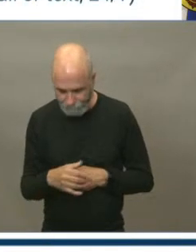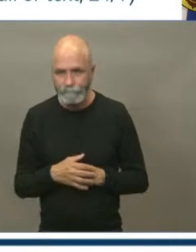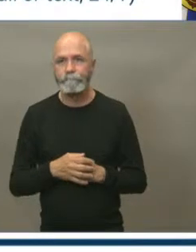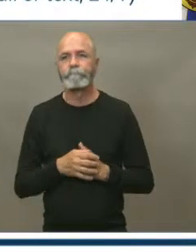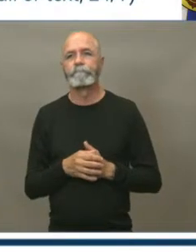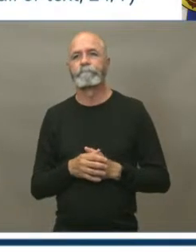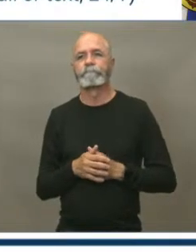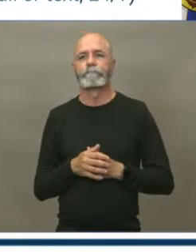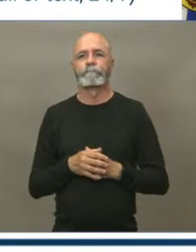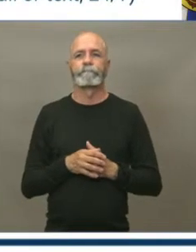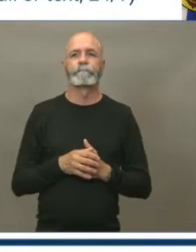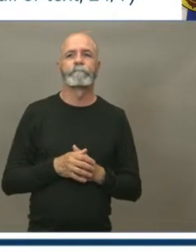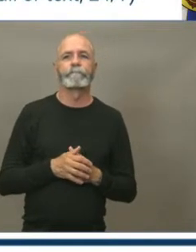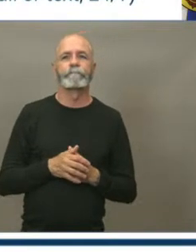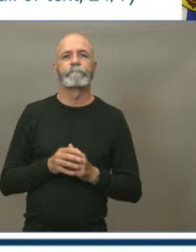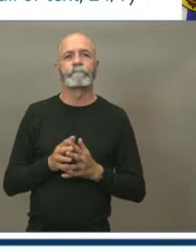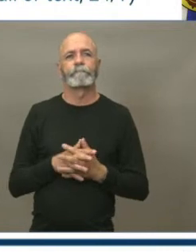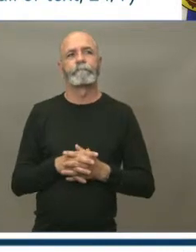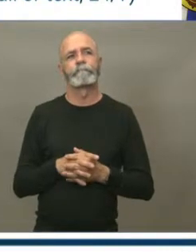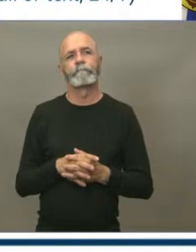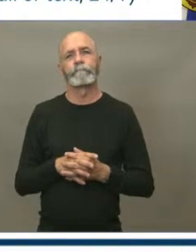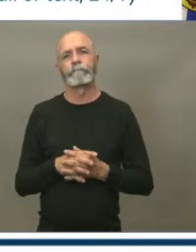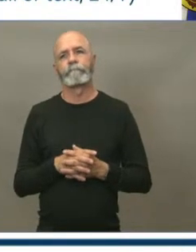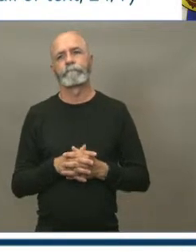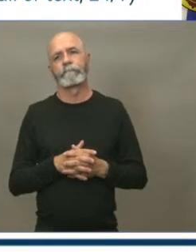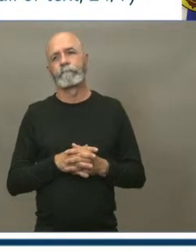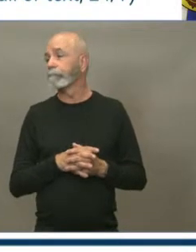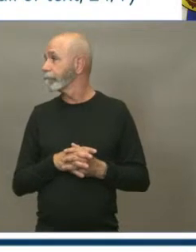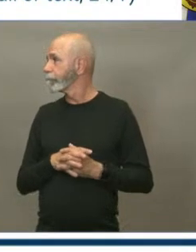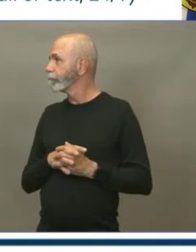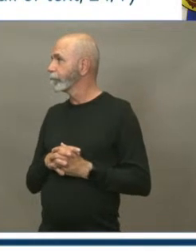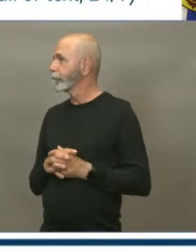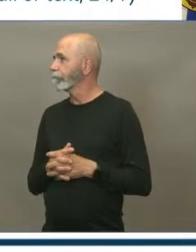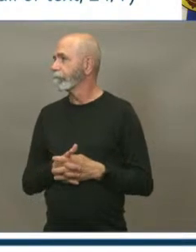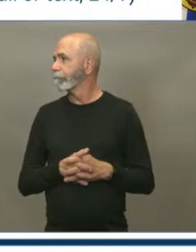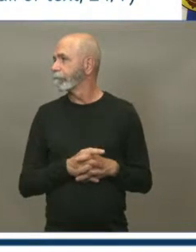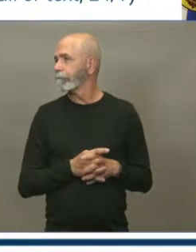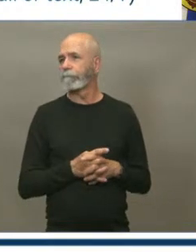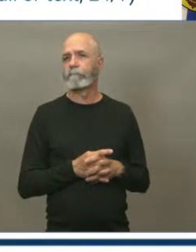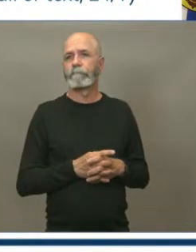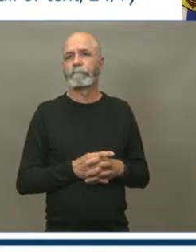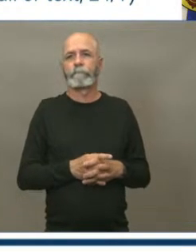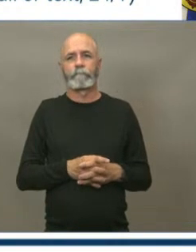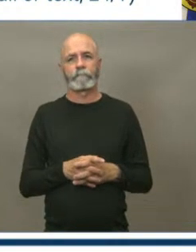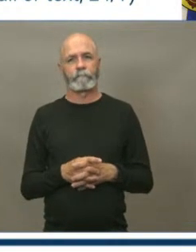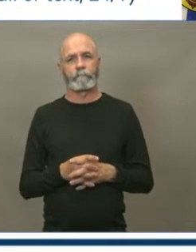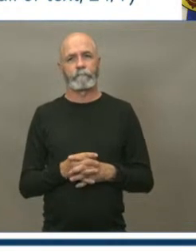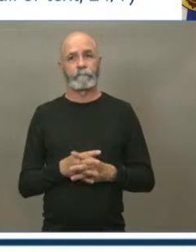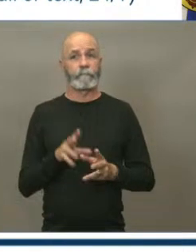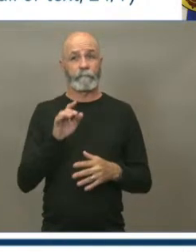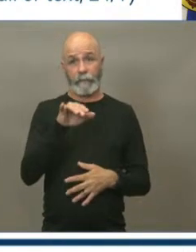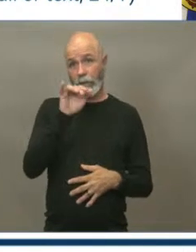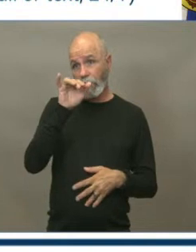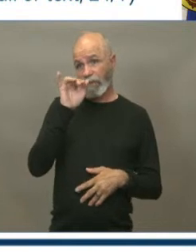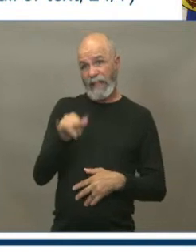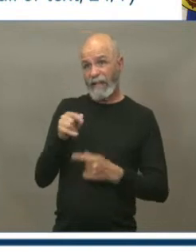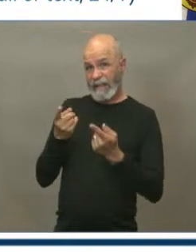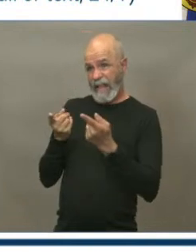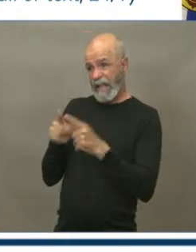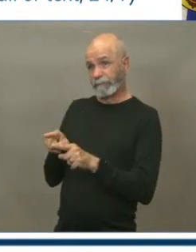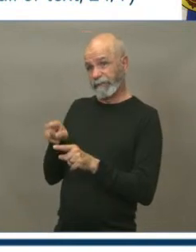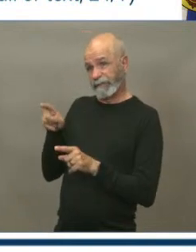Thank you. Just following up to that, I guess, what kind of danger does that pose now that we see an outbreak happen